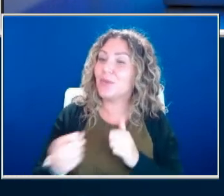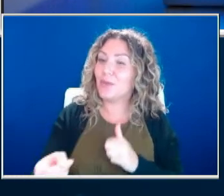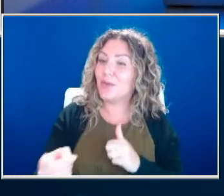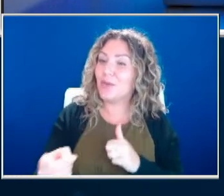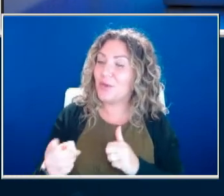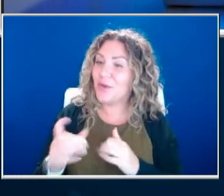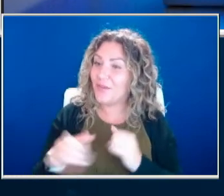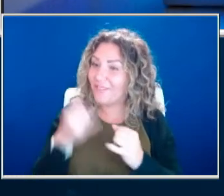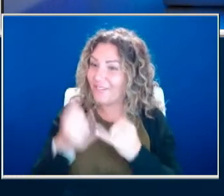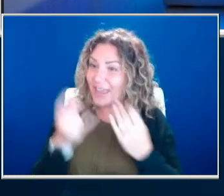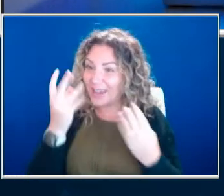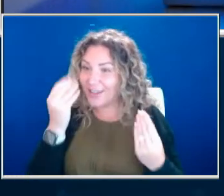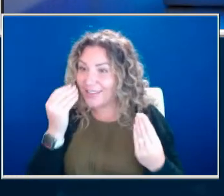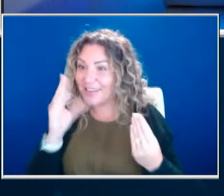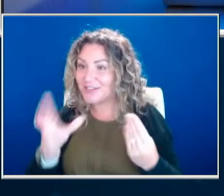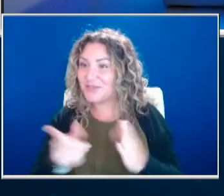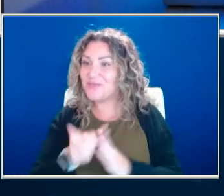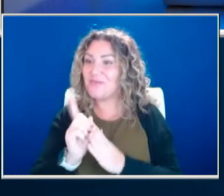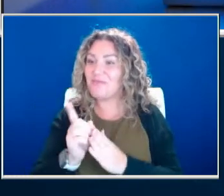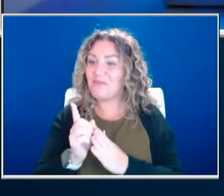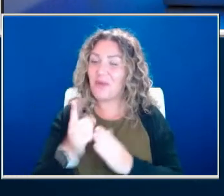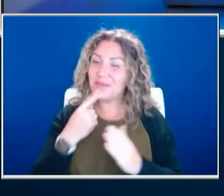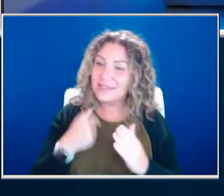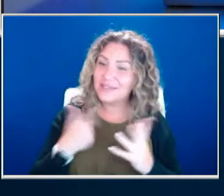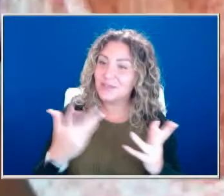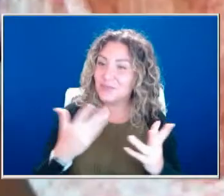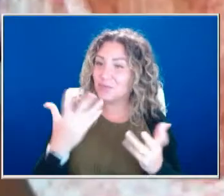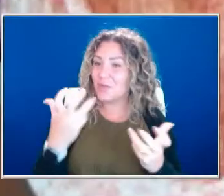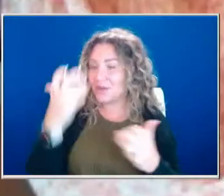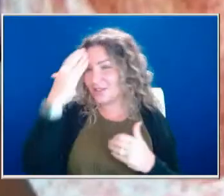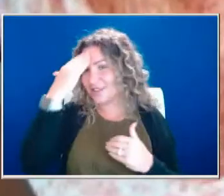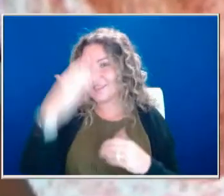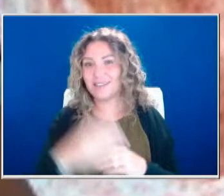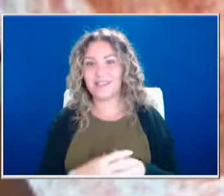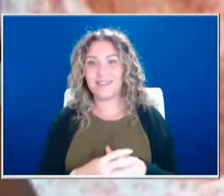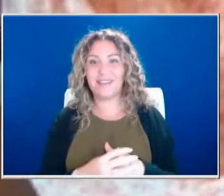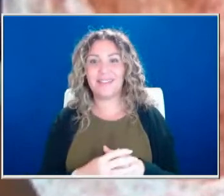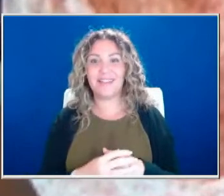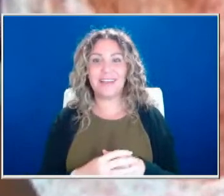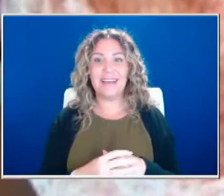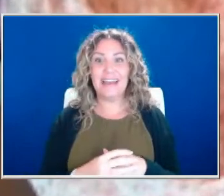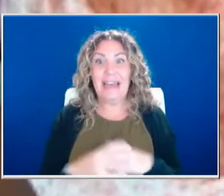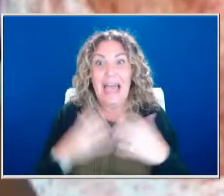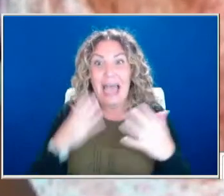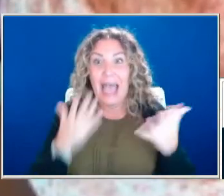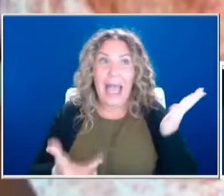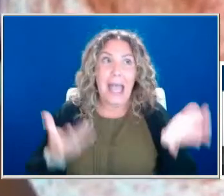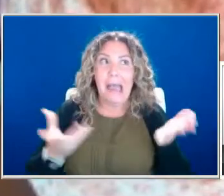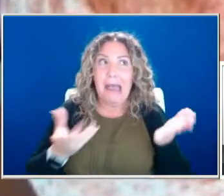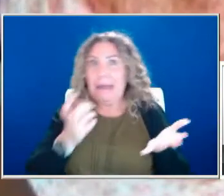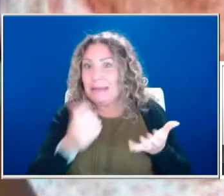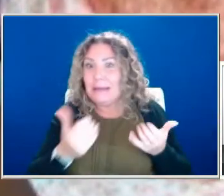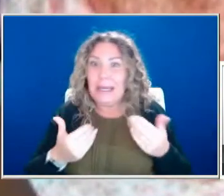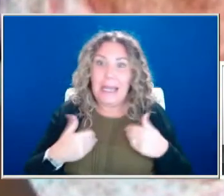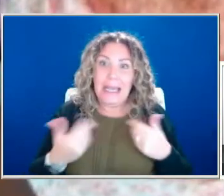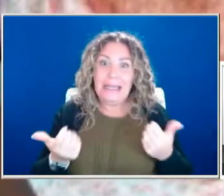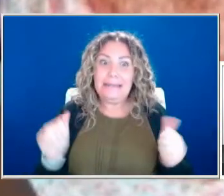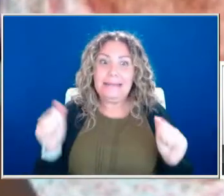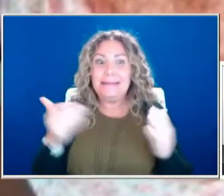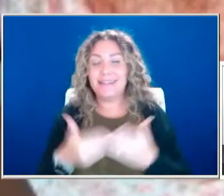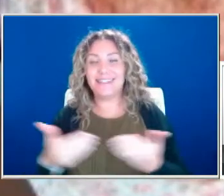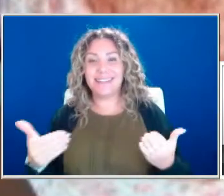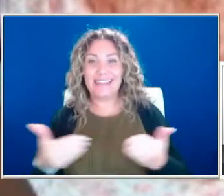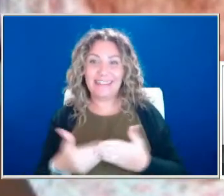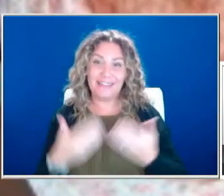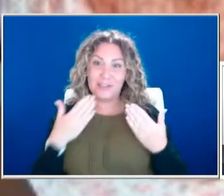kind of here's your moment. Tell us what you want us to know. I don't really have anything. I mean, everything's going